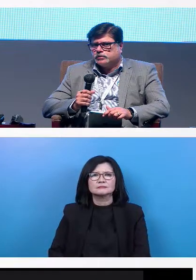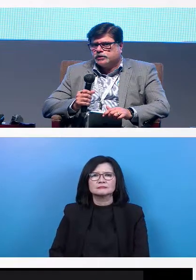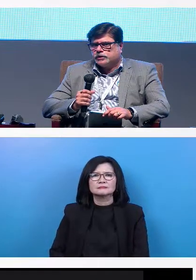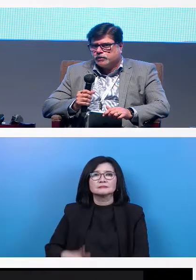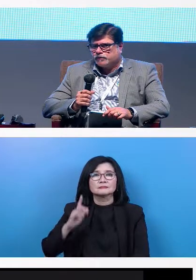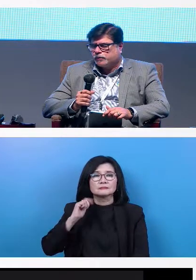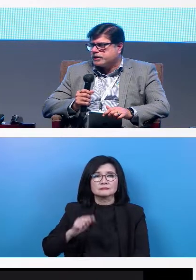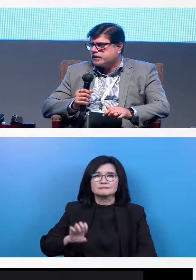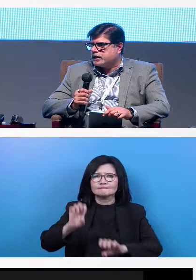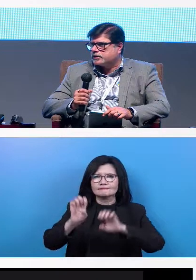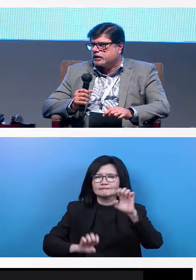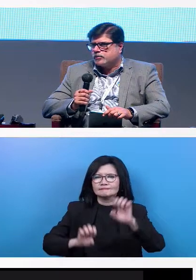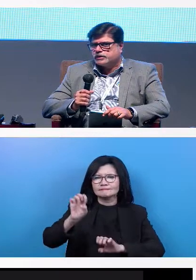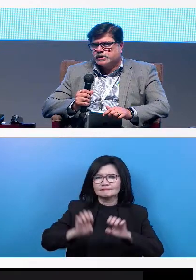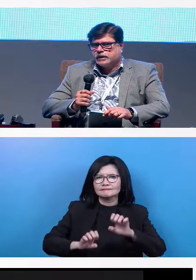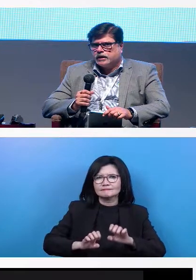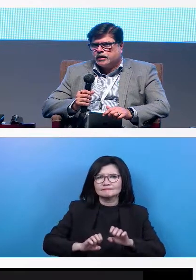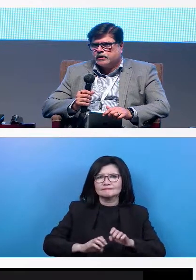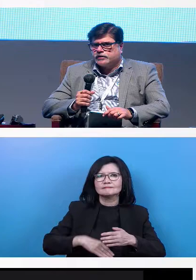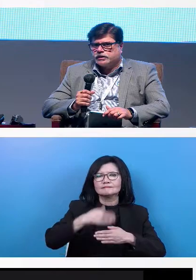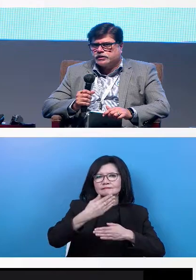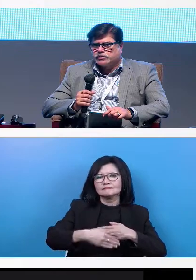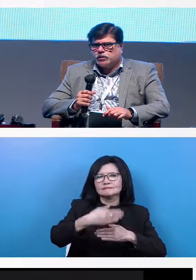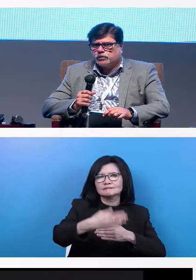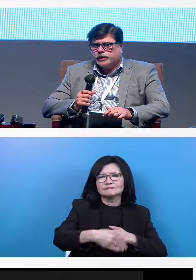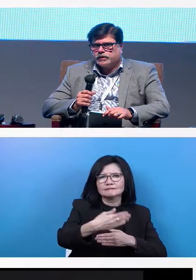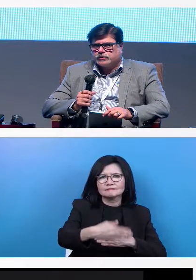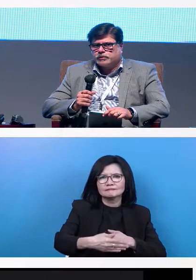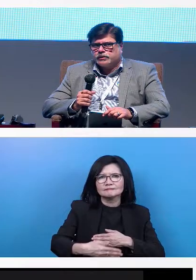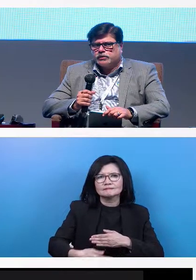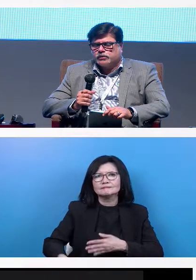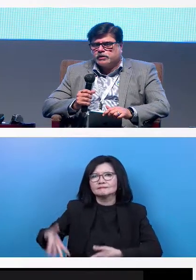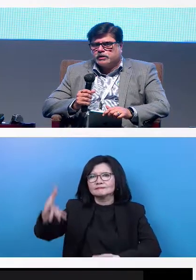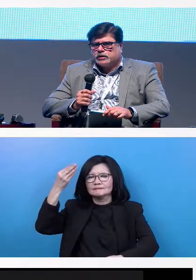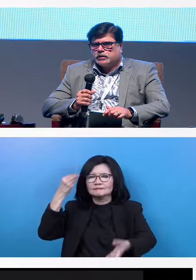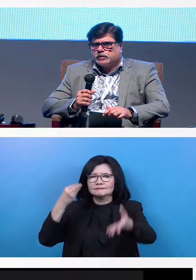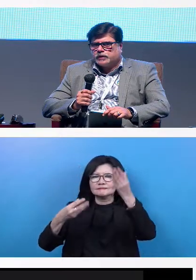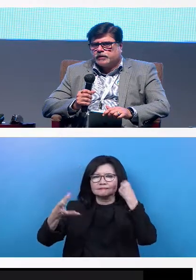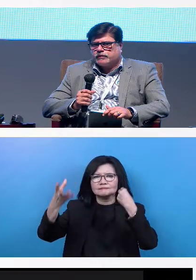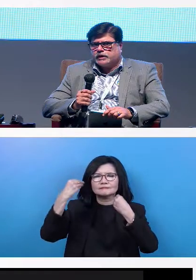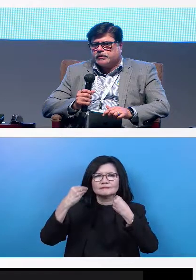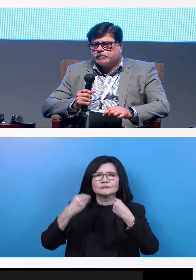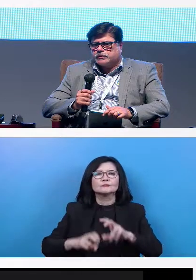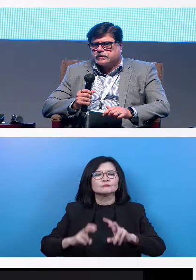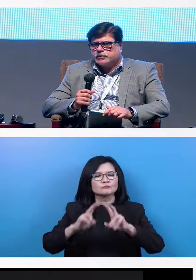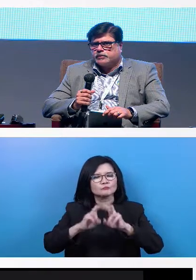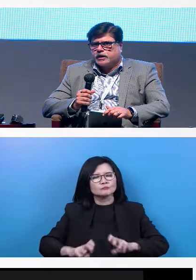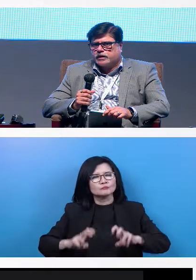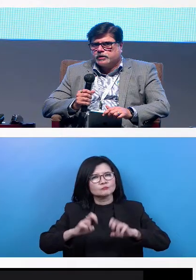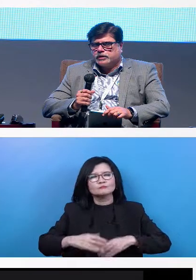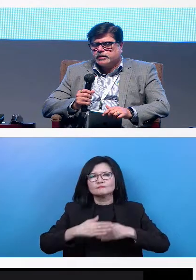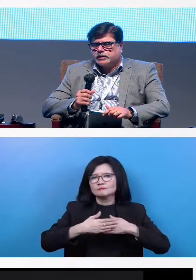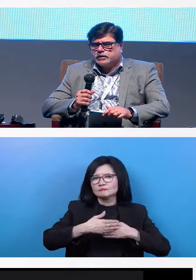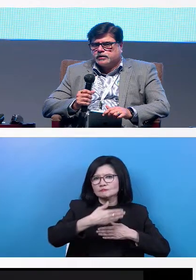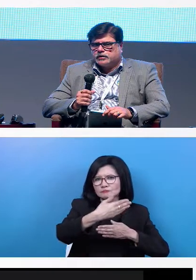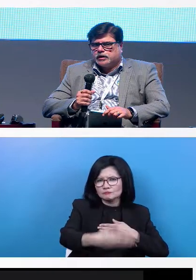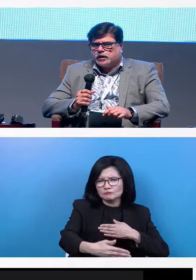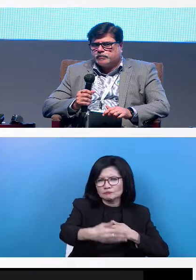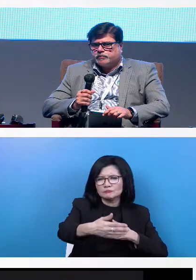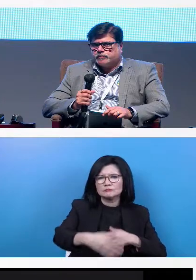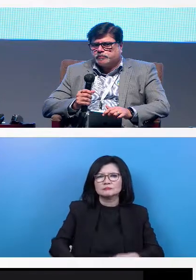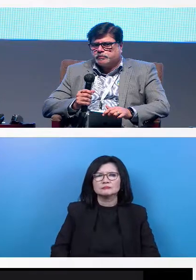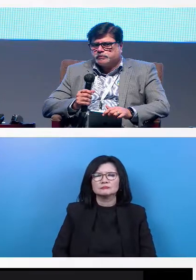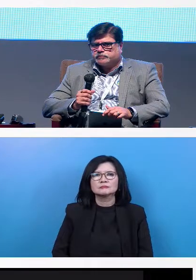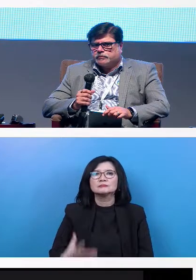to new information as it comes in. And research is ongoing, so we know we have really some credible